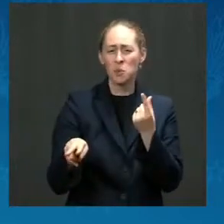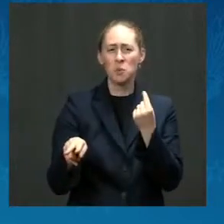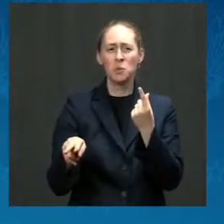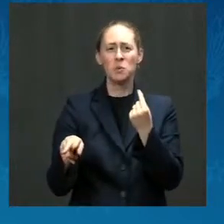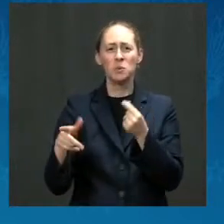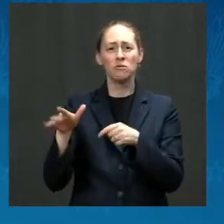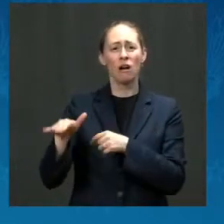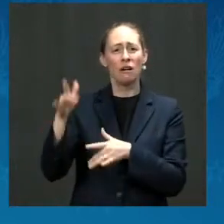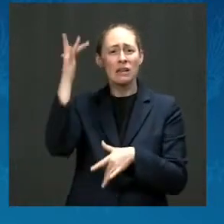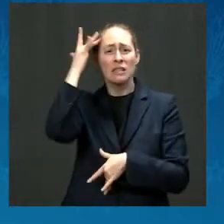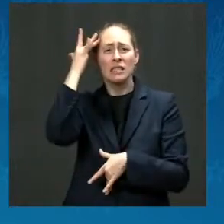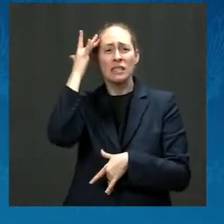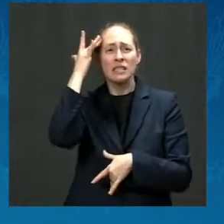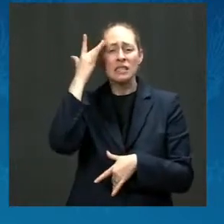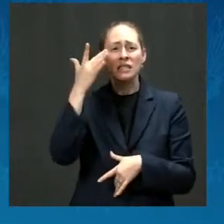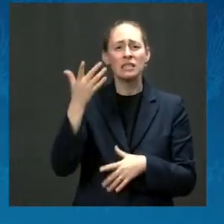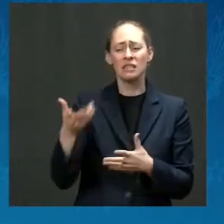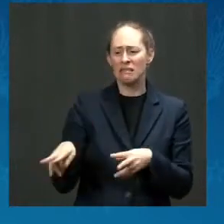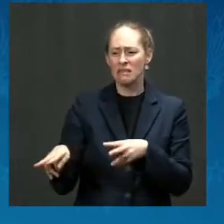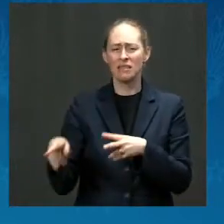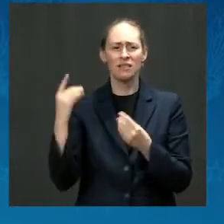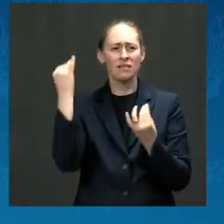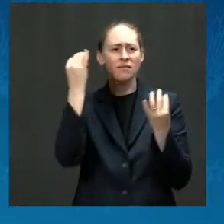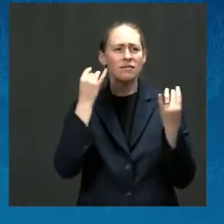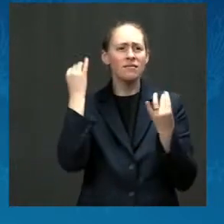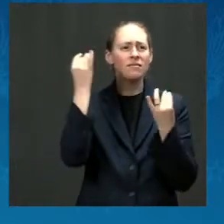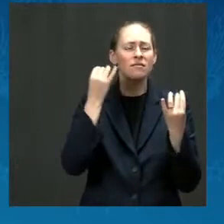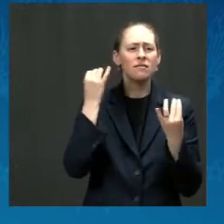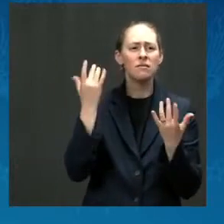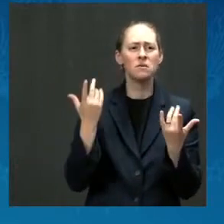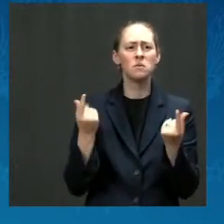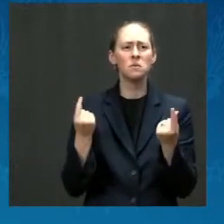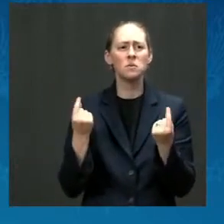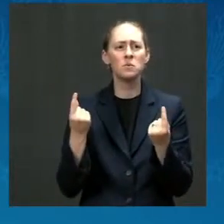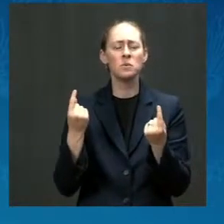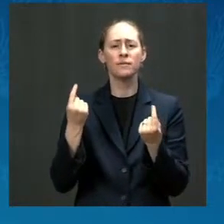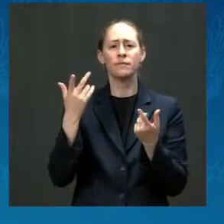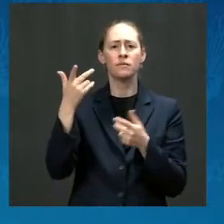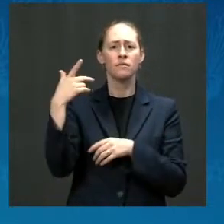seat, they're in the parking lot looking at those sliding glass doors of the emergency room,